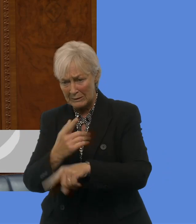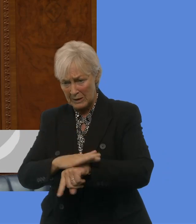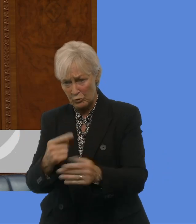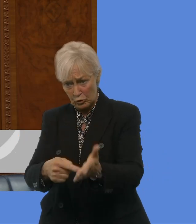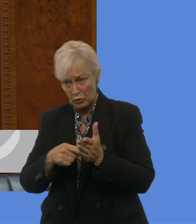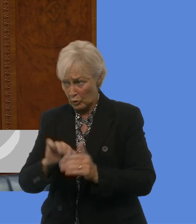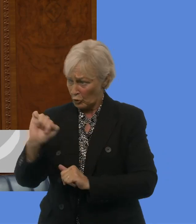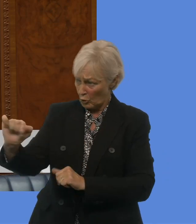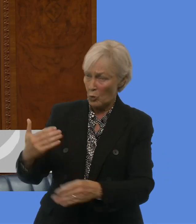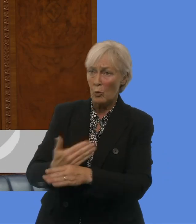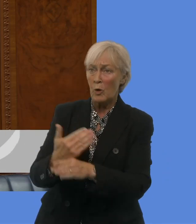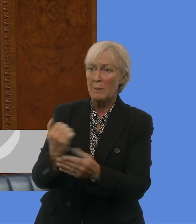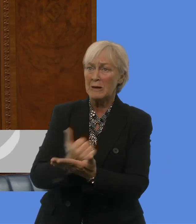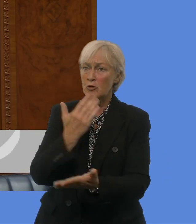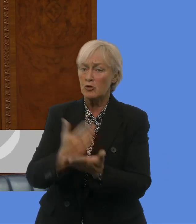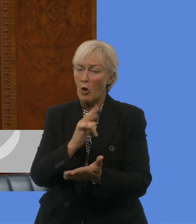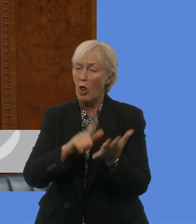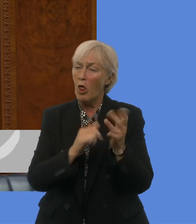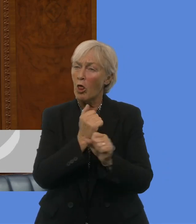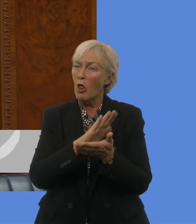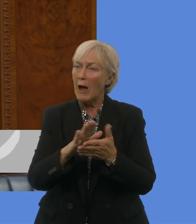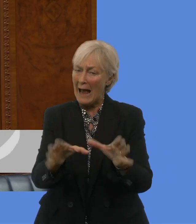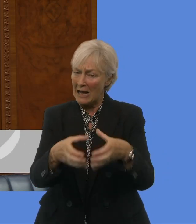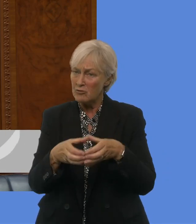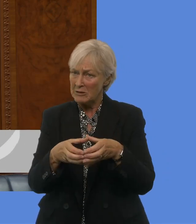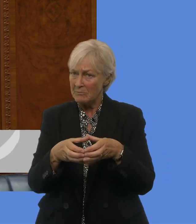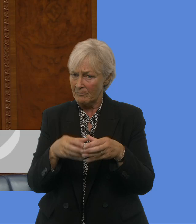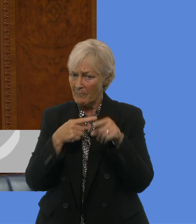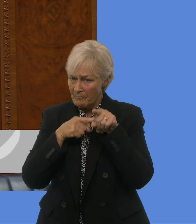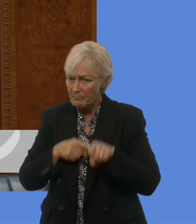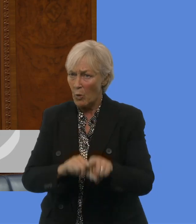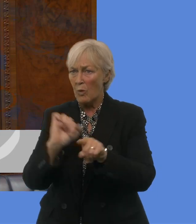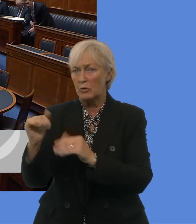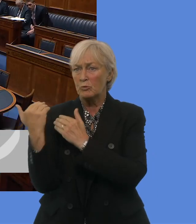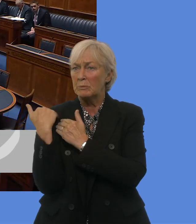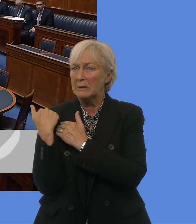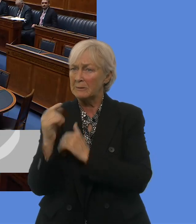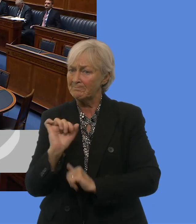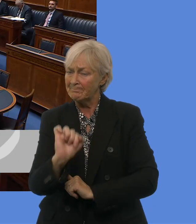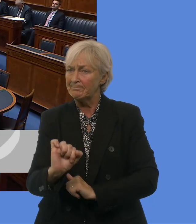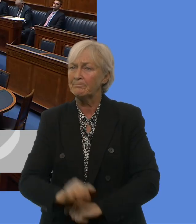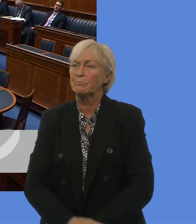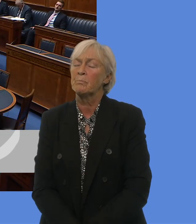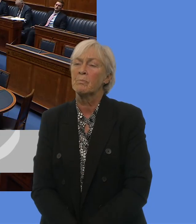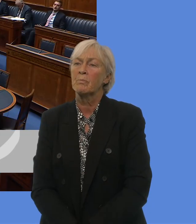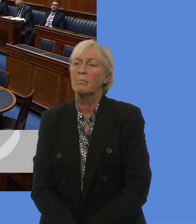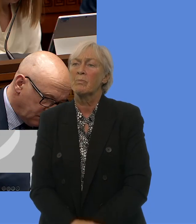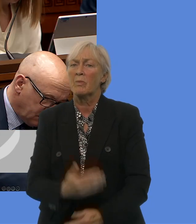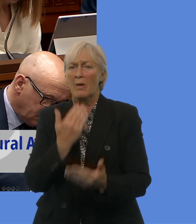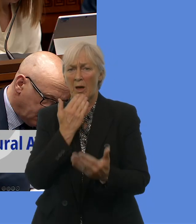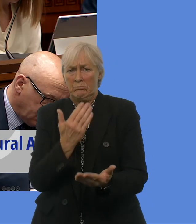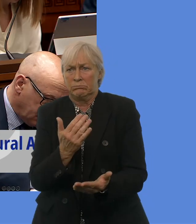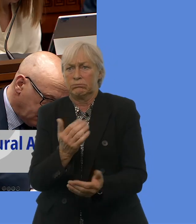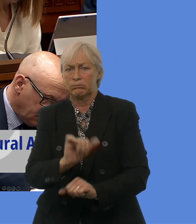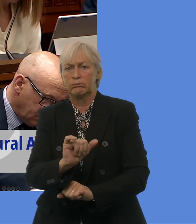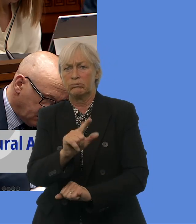work he is doing to ensure the Lochs Agency complies with its statutory guidance? Thank you, Mr Breton. I think it is important that